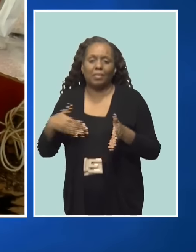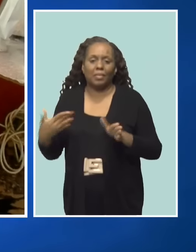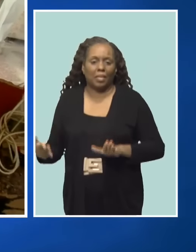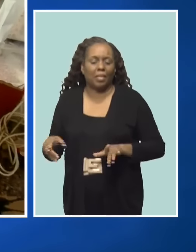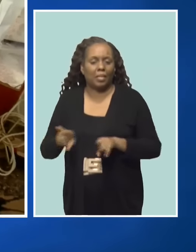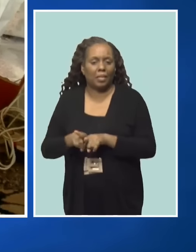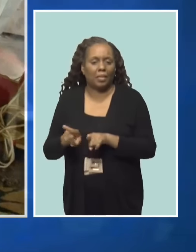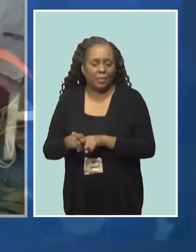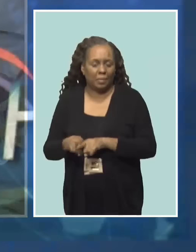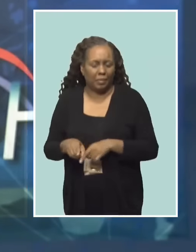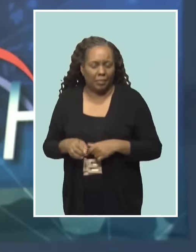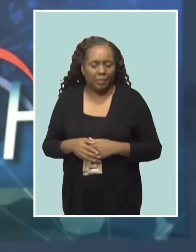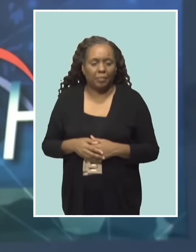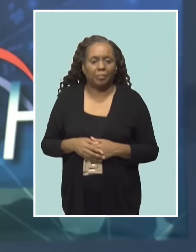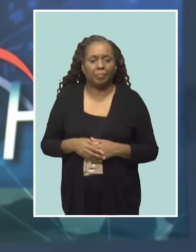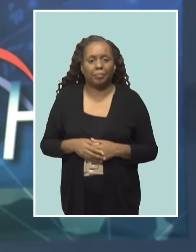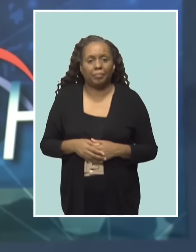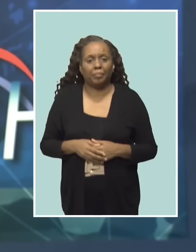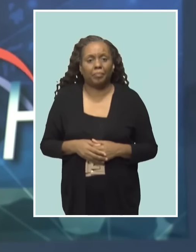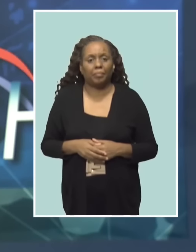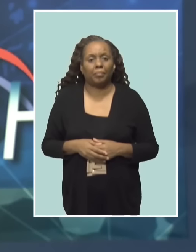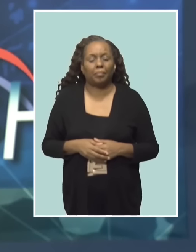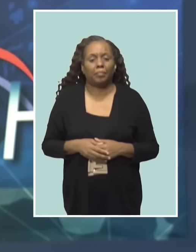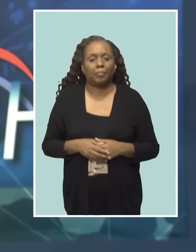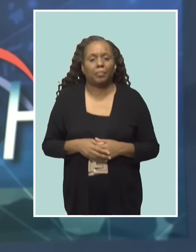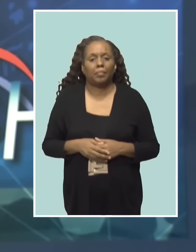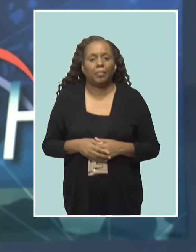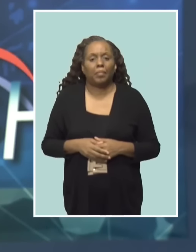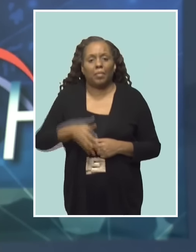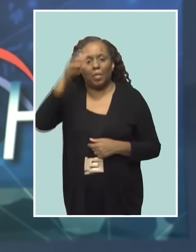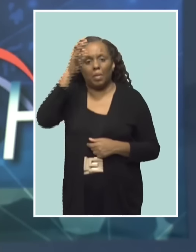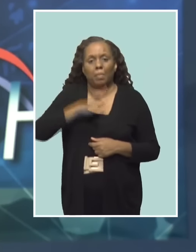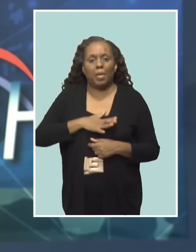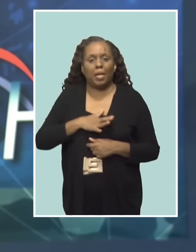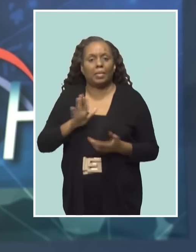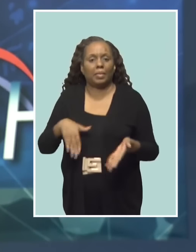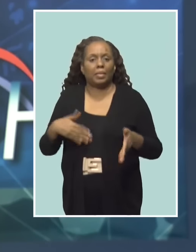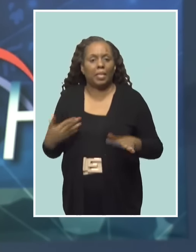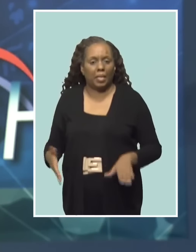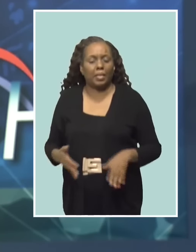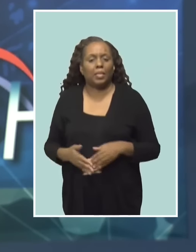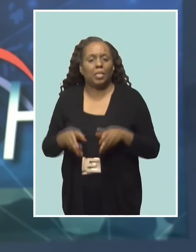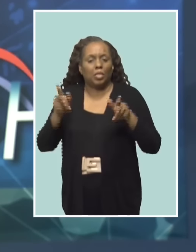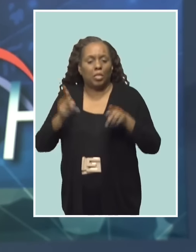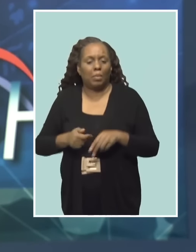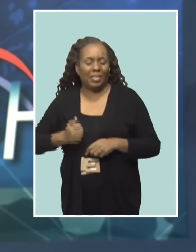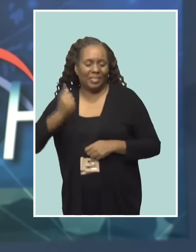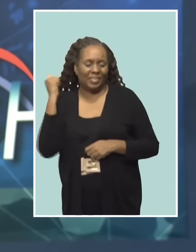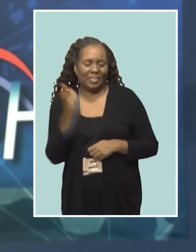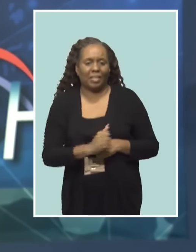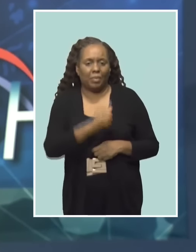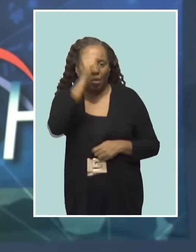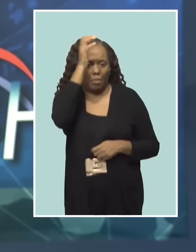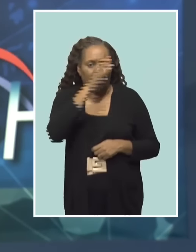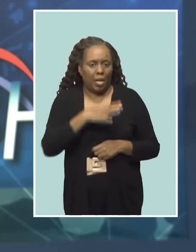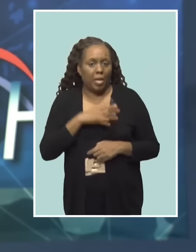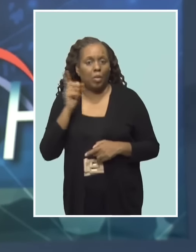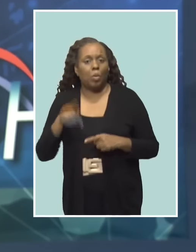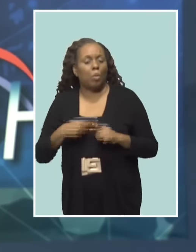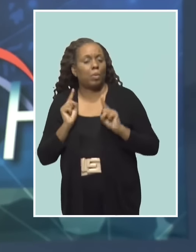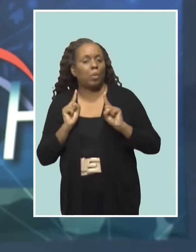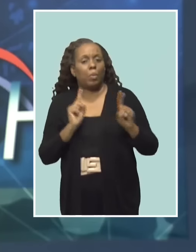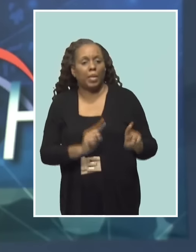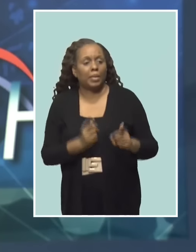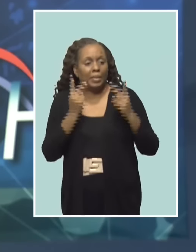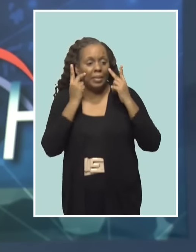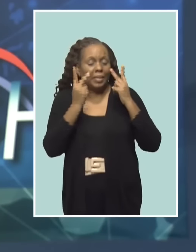CBC News. A man has died after being stabbed during a relative's viewing at a funeral home and a male family member